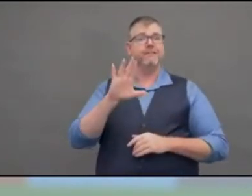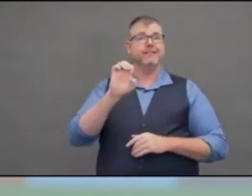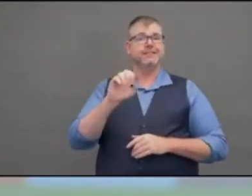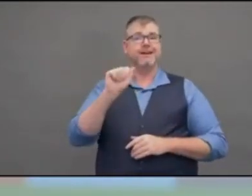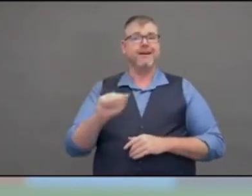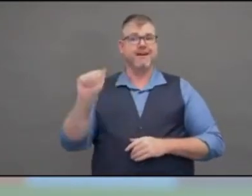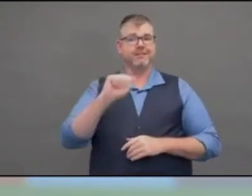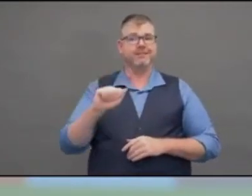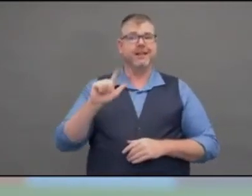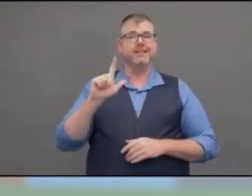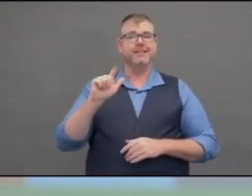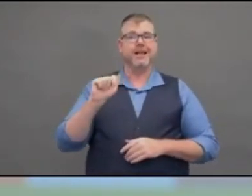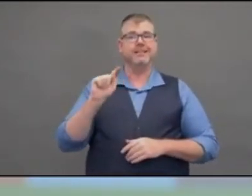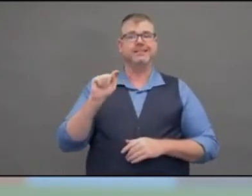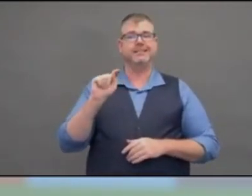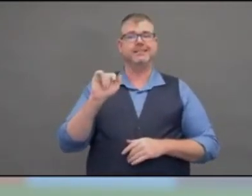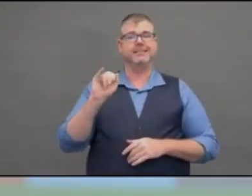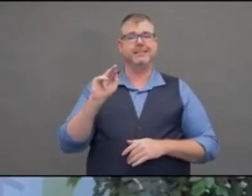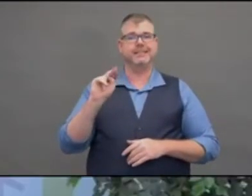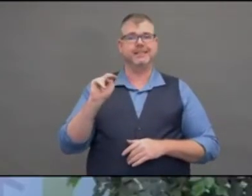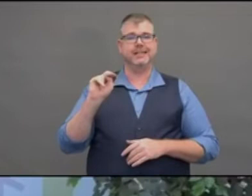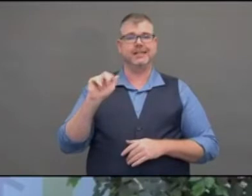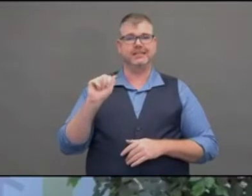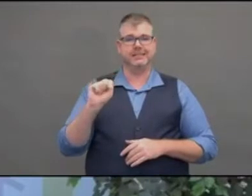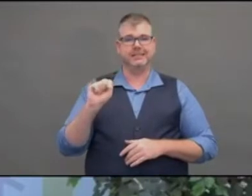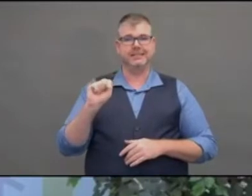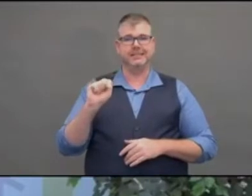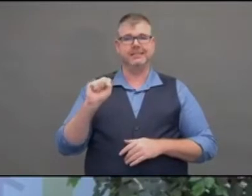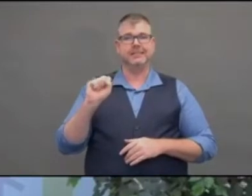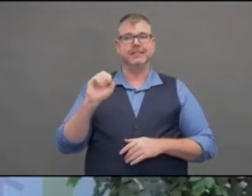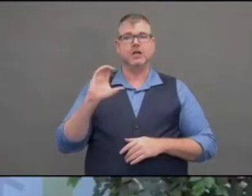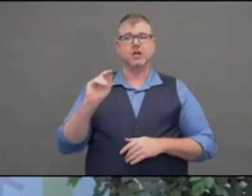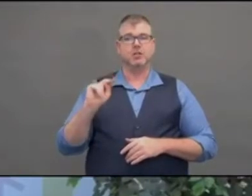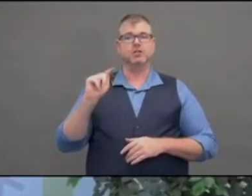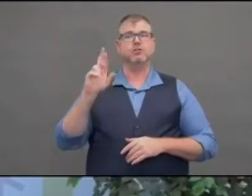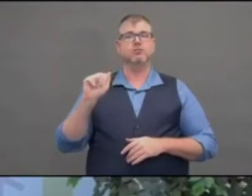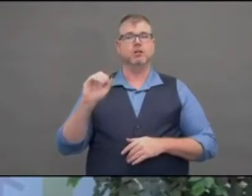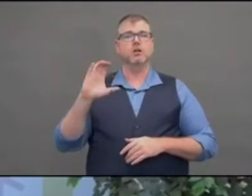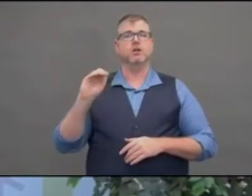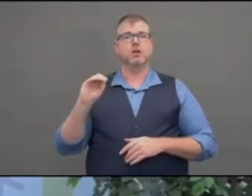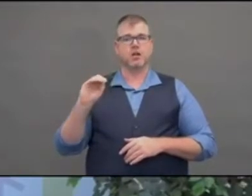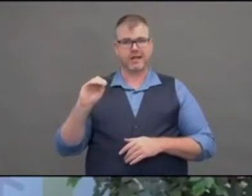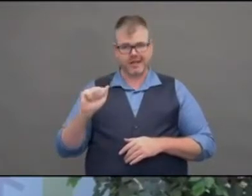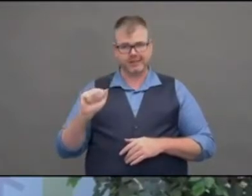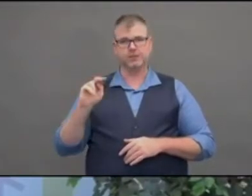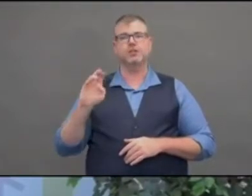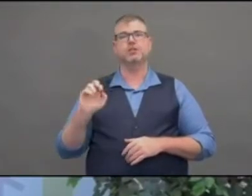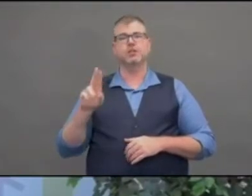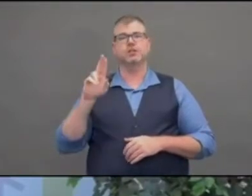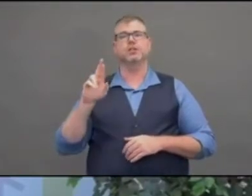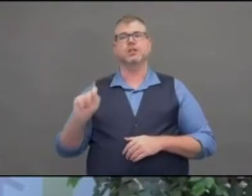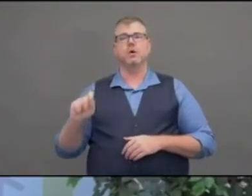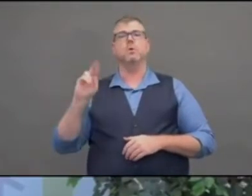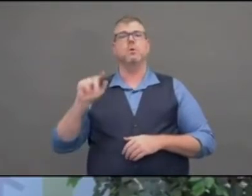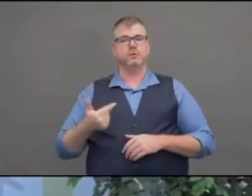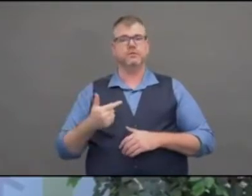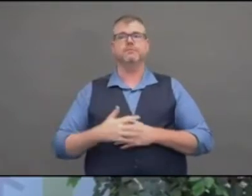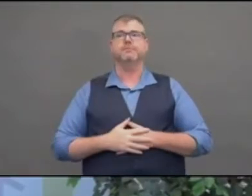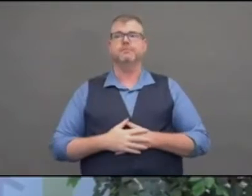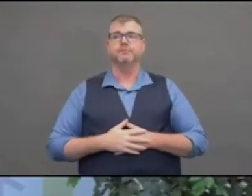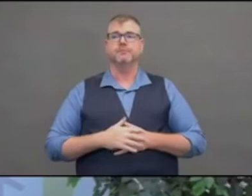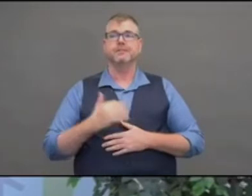office@latinascontracancer.org. And those numbers right now are appearing on at the bottom of our screen right now, the phone number and the website. So if